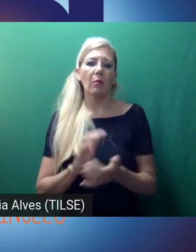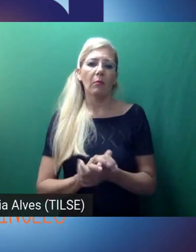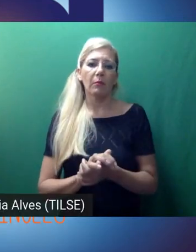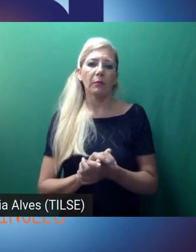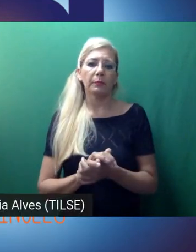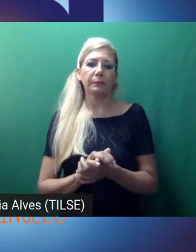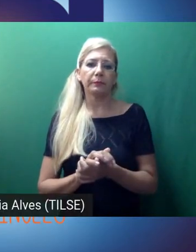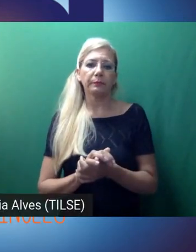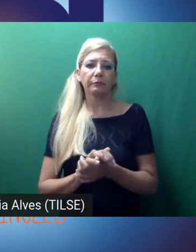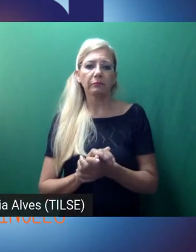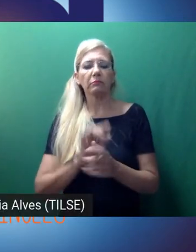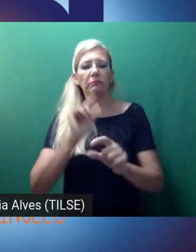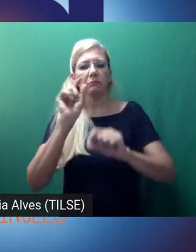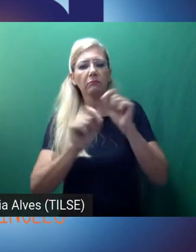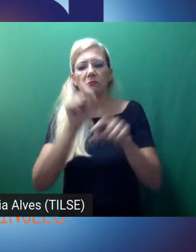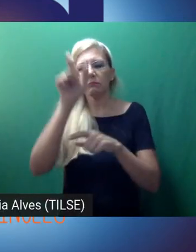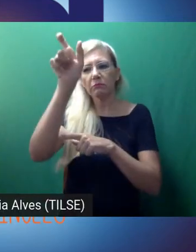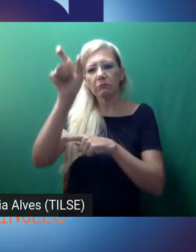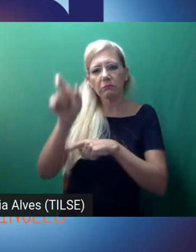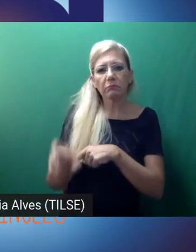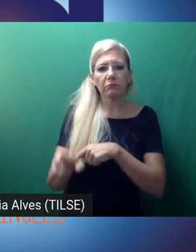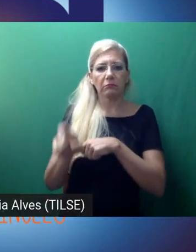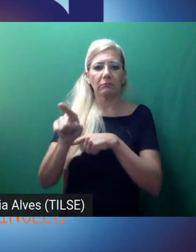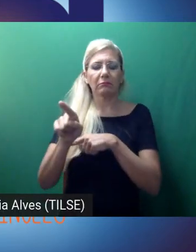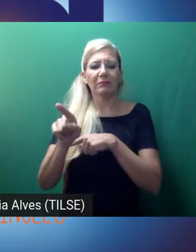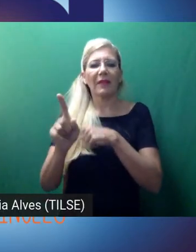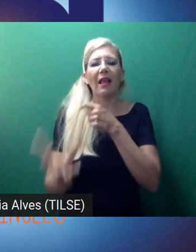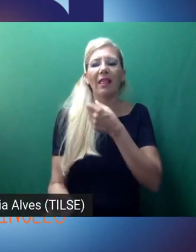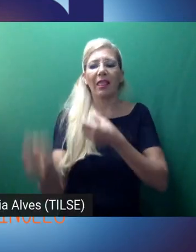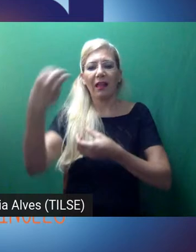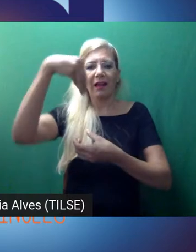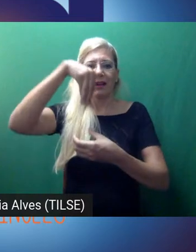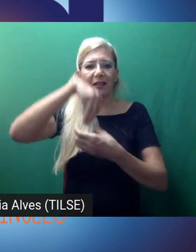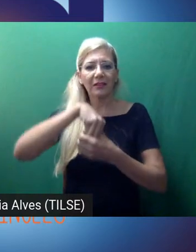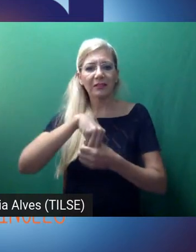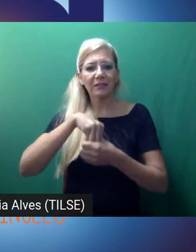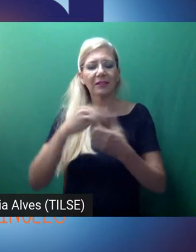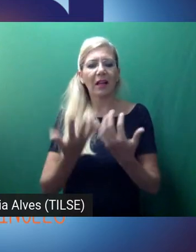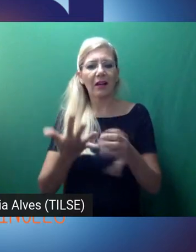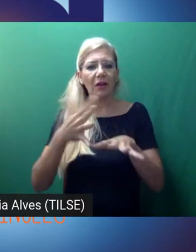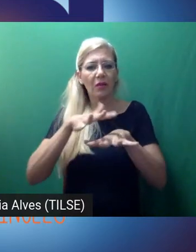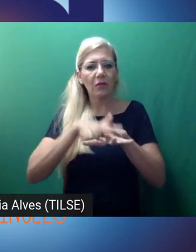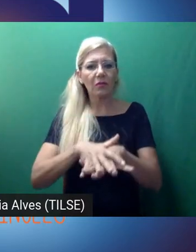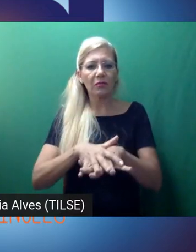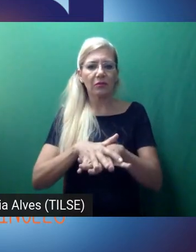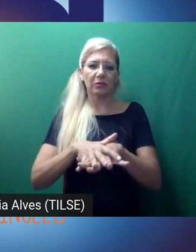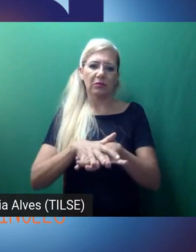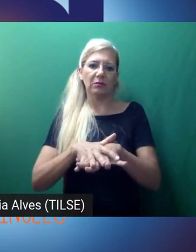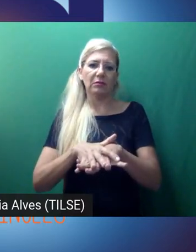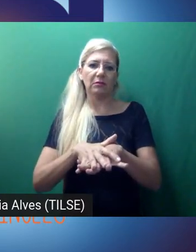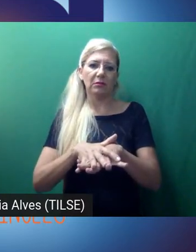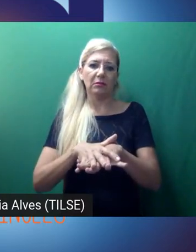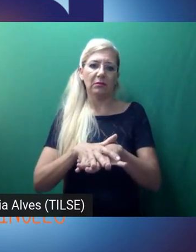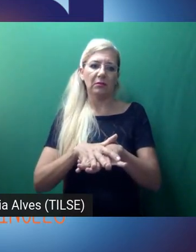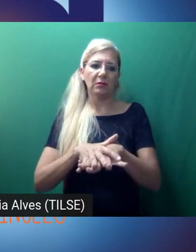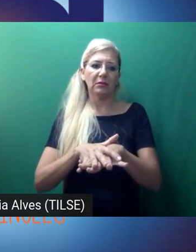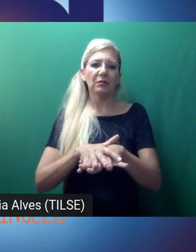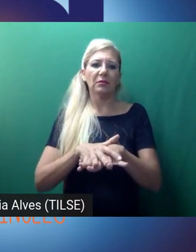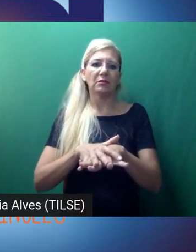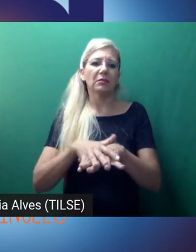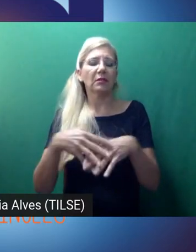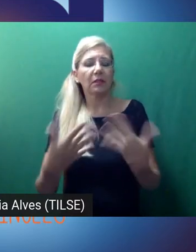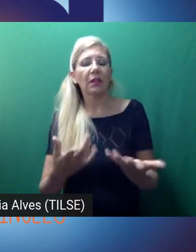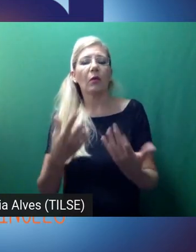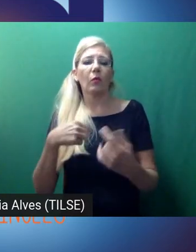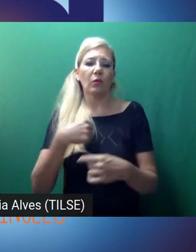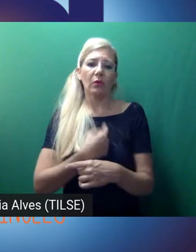who is being included in your, if we have some